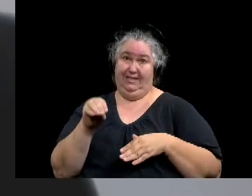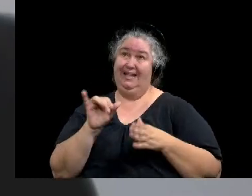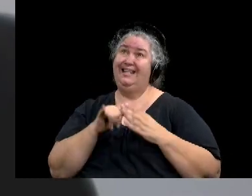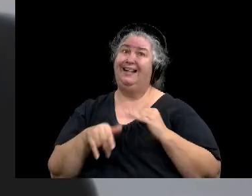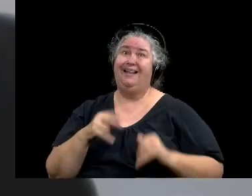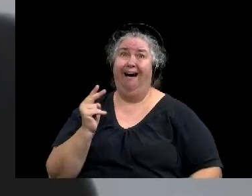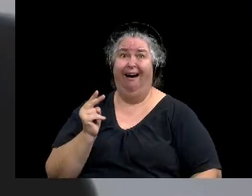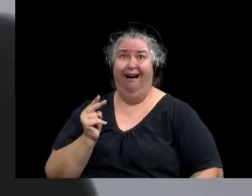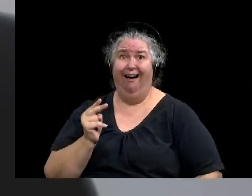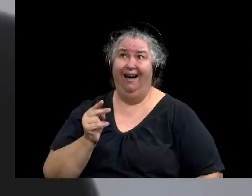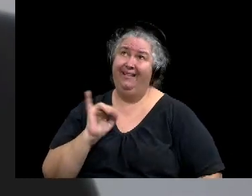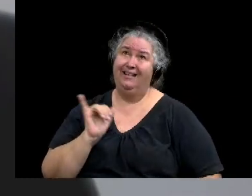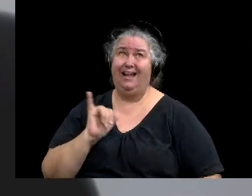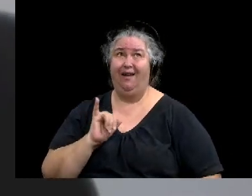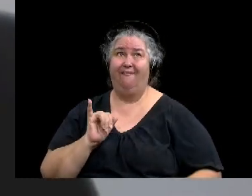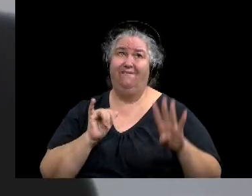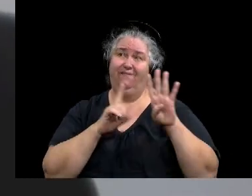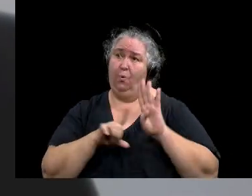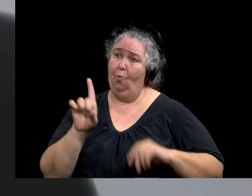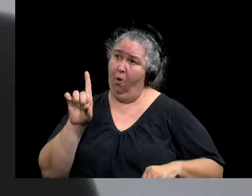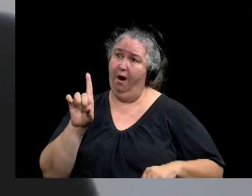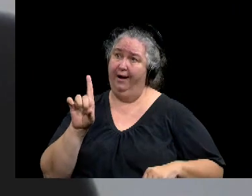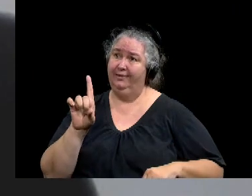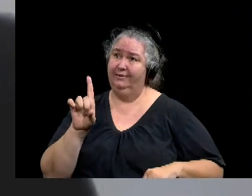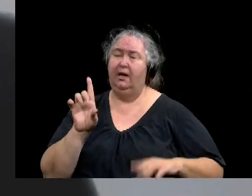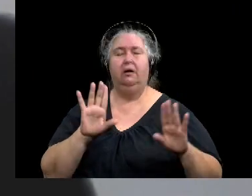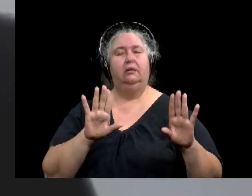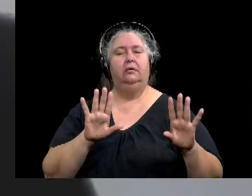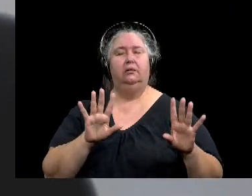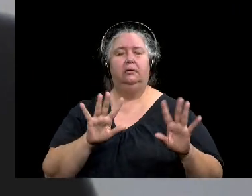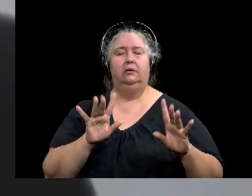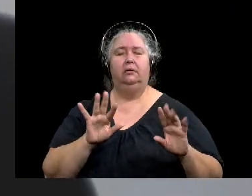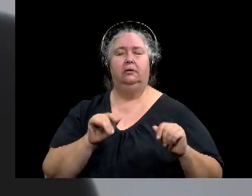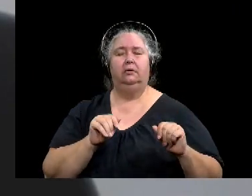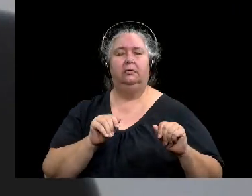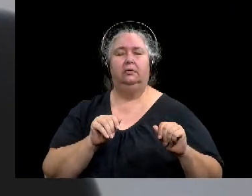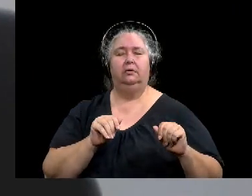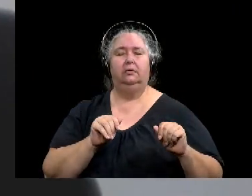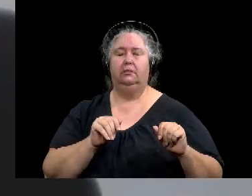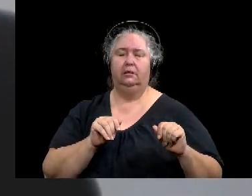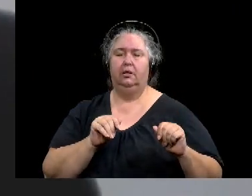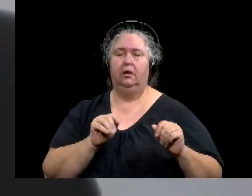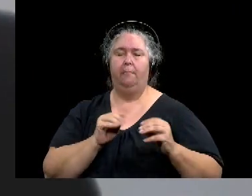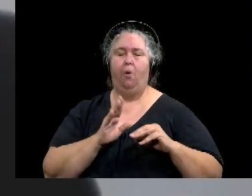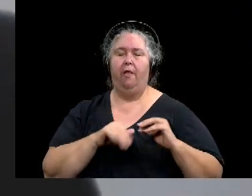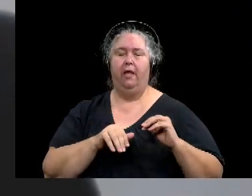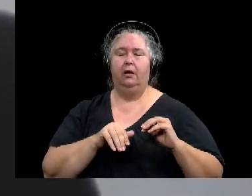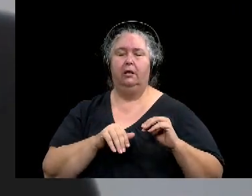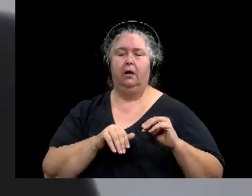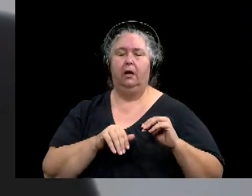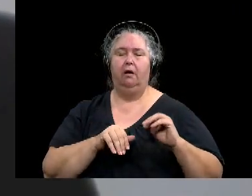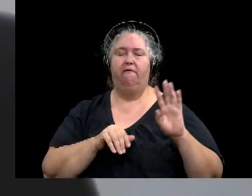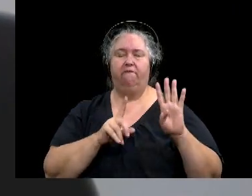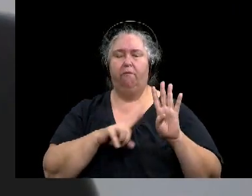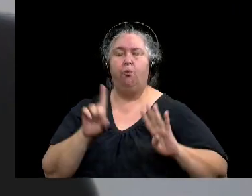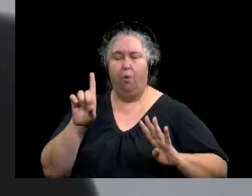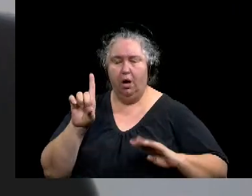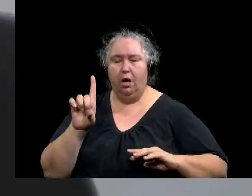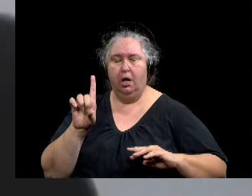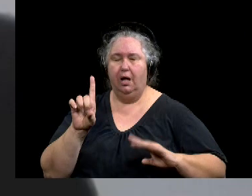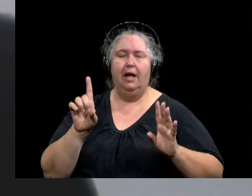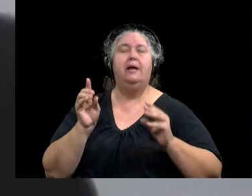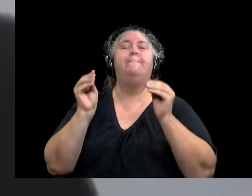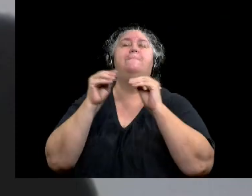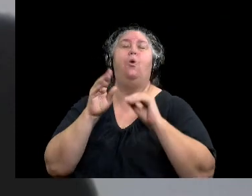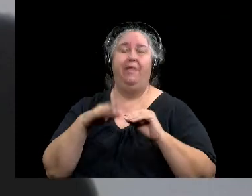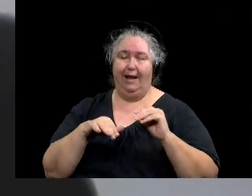in 4 patients. Actually, it's more than 1 in 4. Here in McLennan County, our